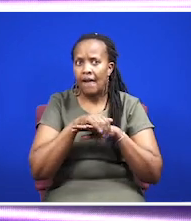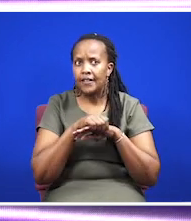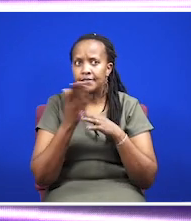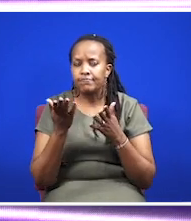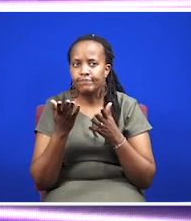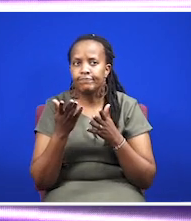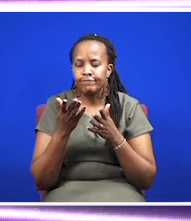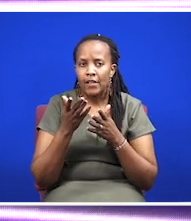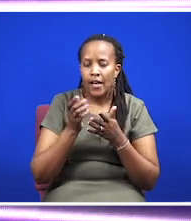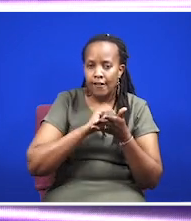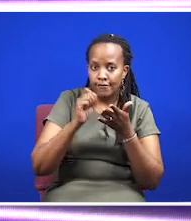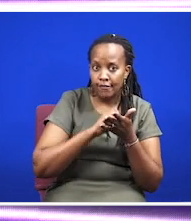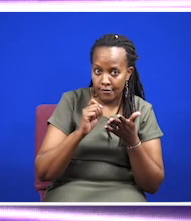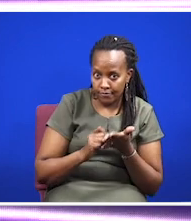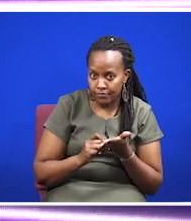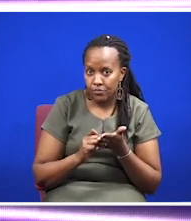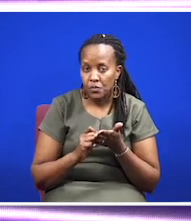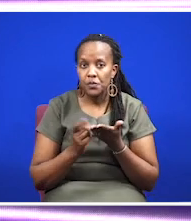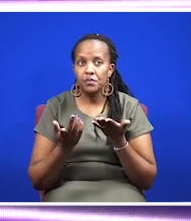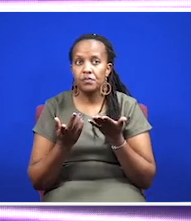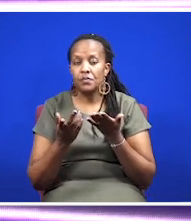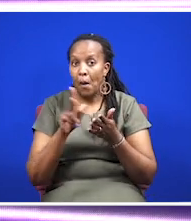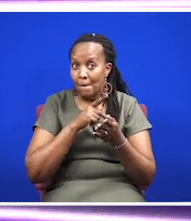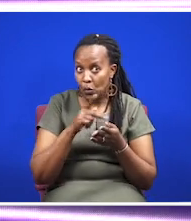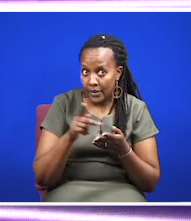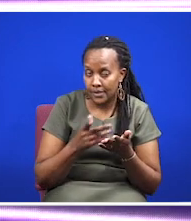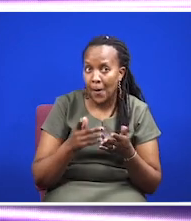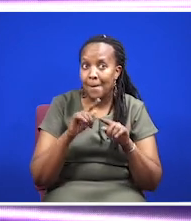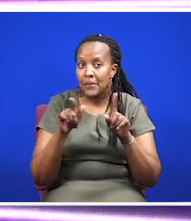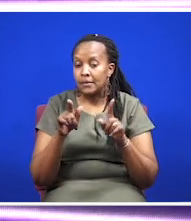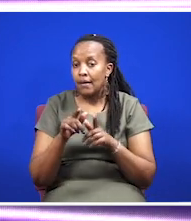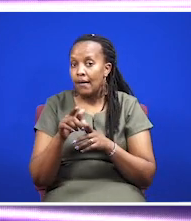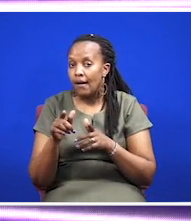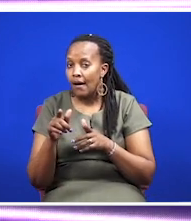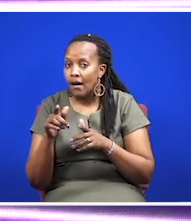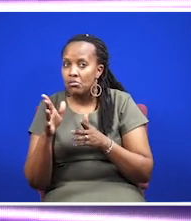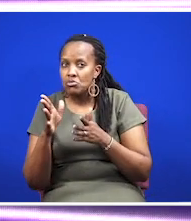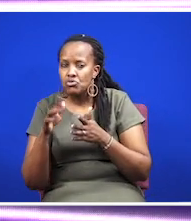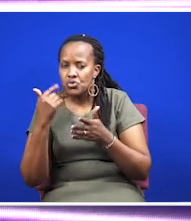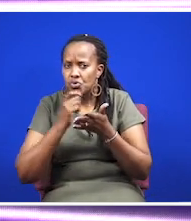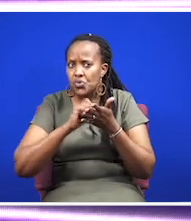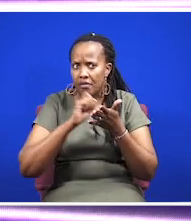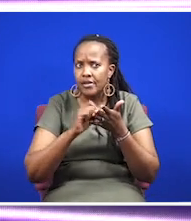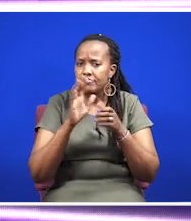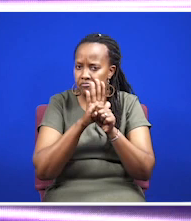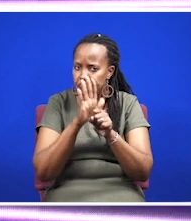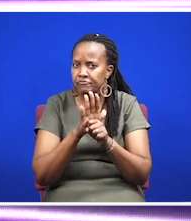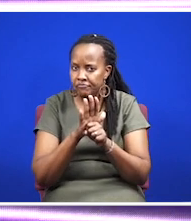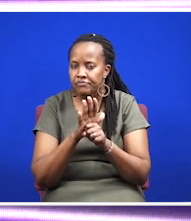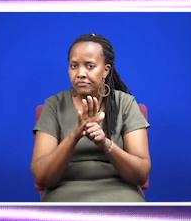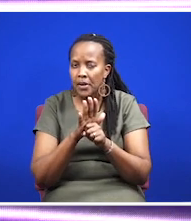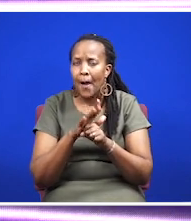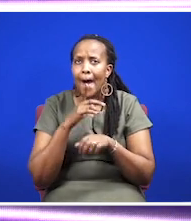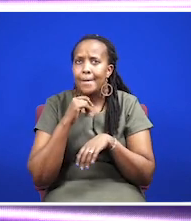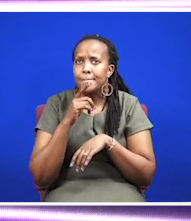short story writer, a poet, but also a novelist who was a man